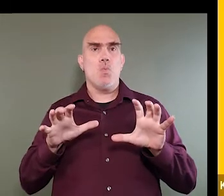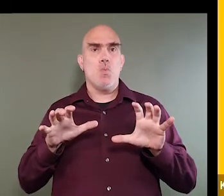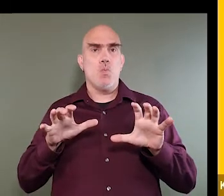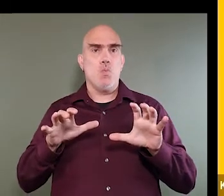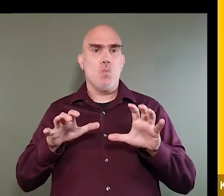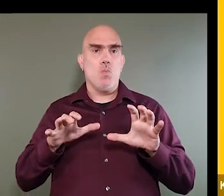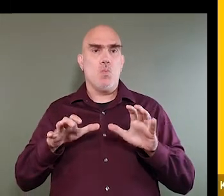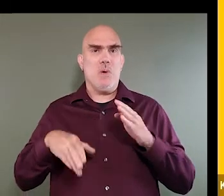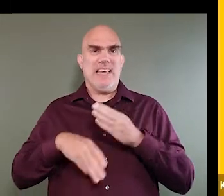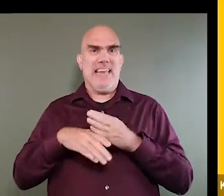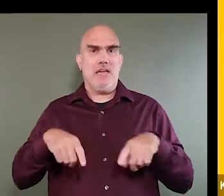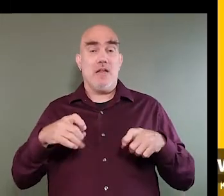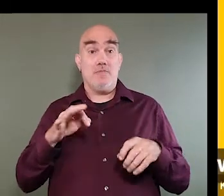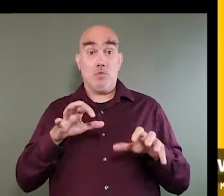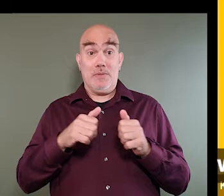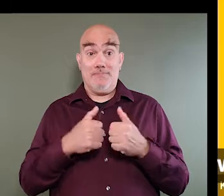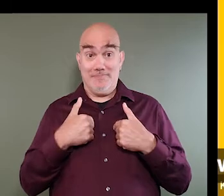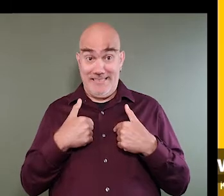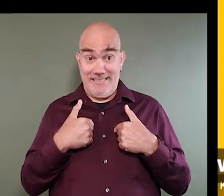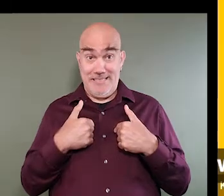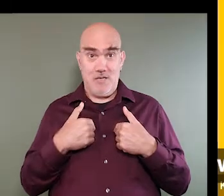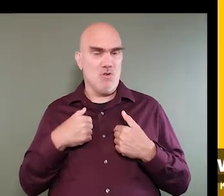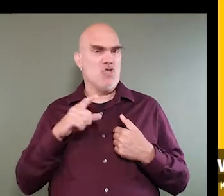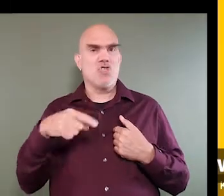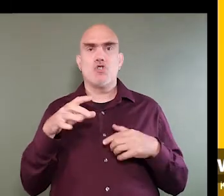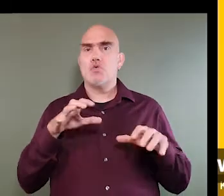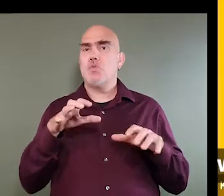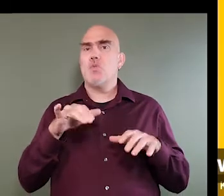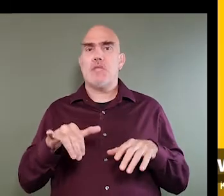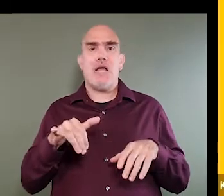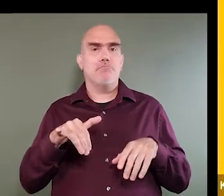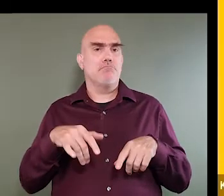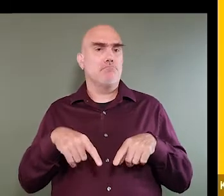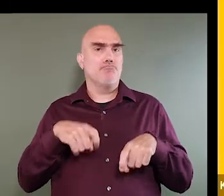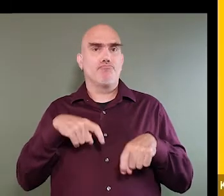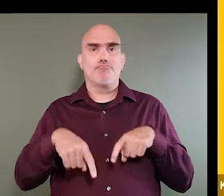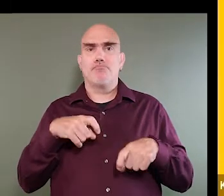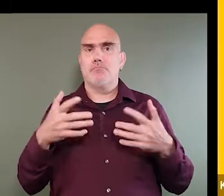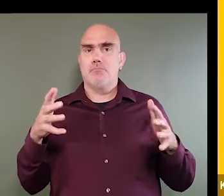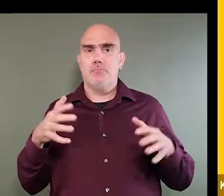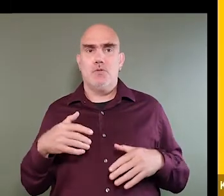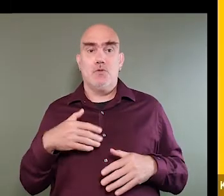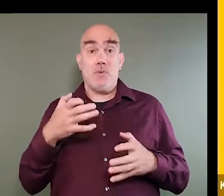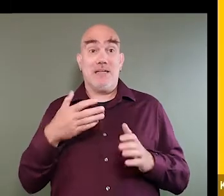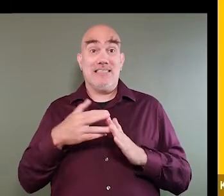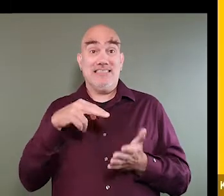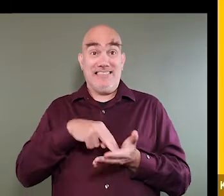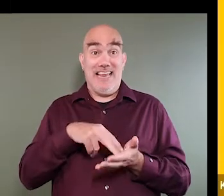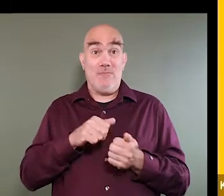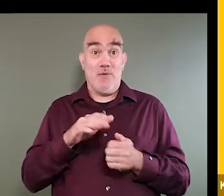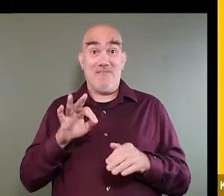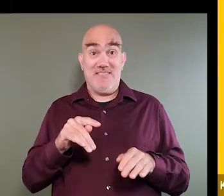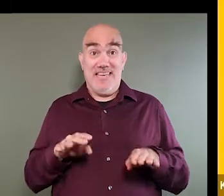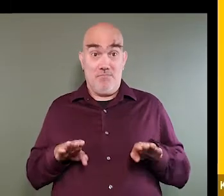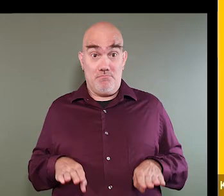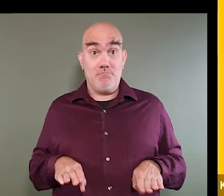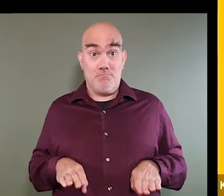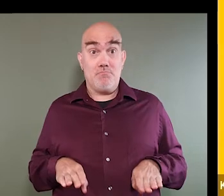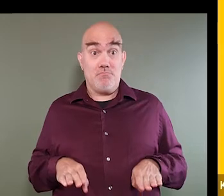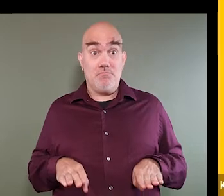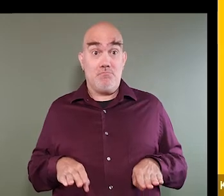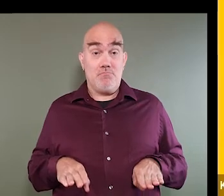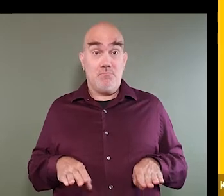If you're doing it with me, we're just going to be doing the glute kick. Once again, standing with those feet shoulder width apart. Let me step back. There we